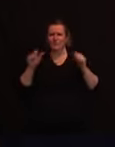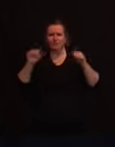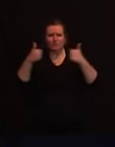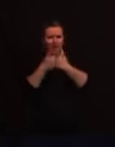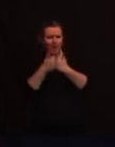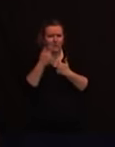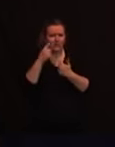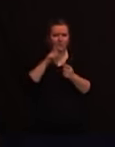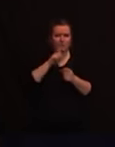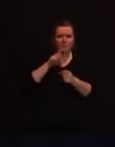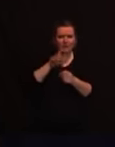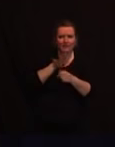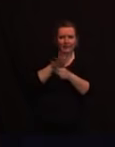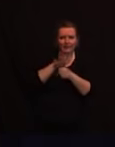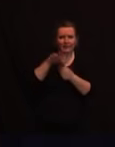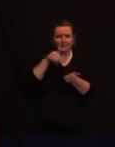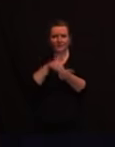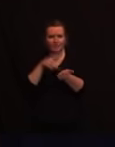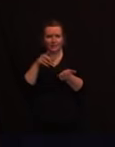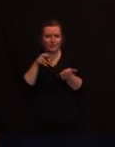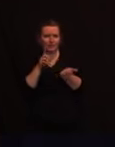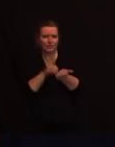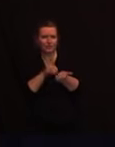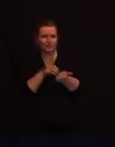healthcare workforce is